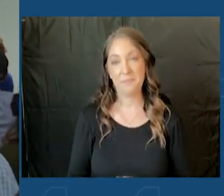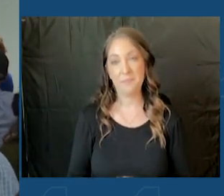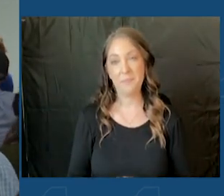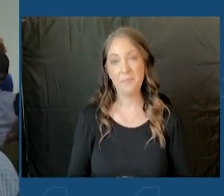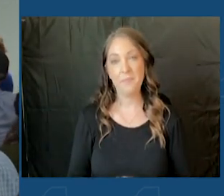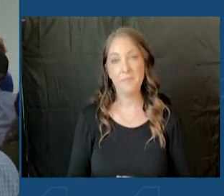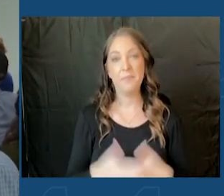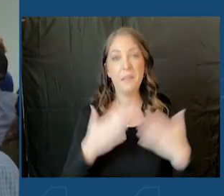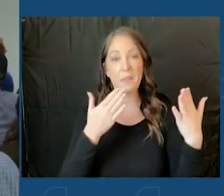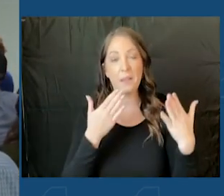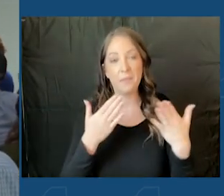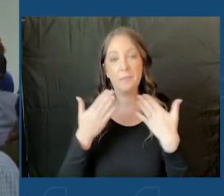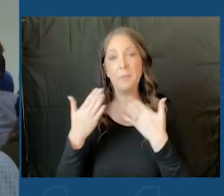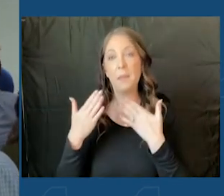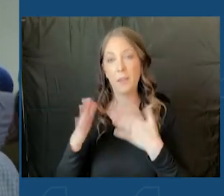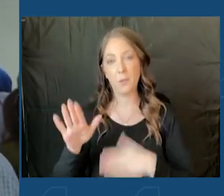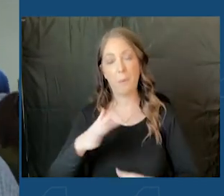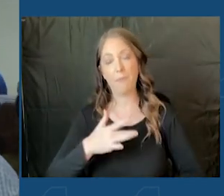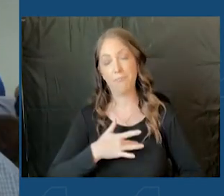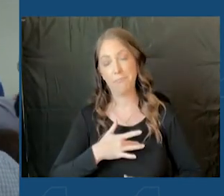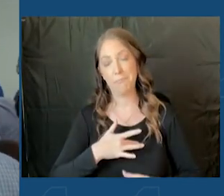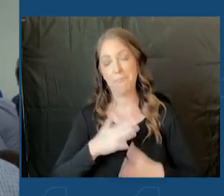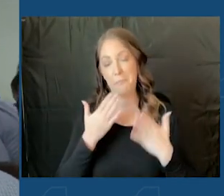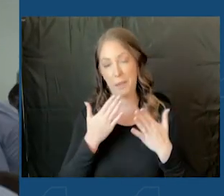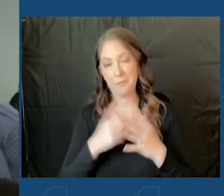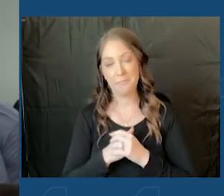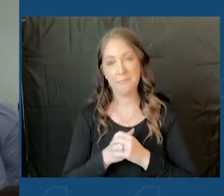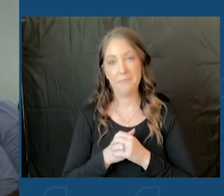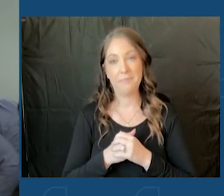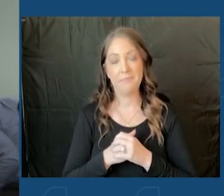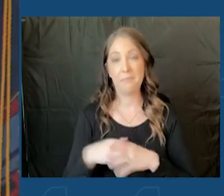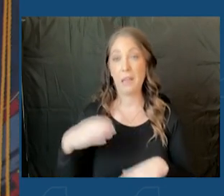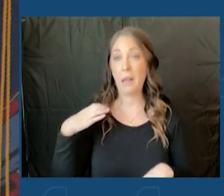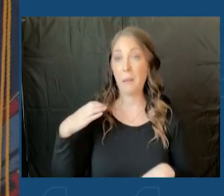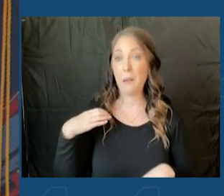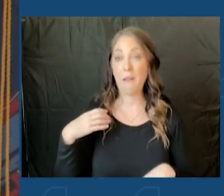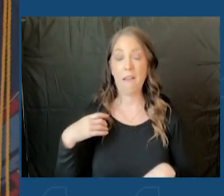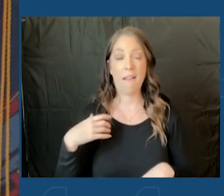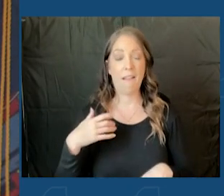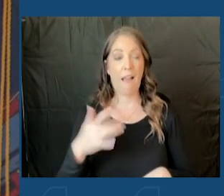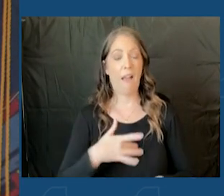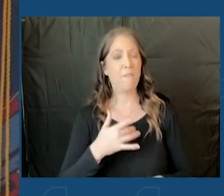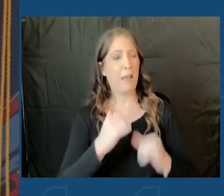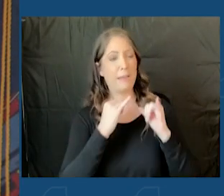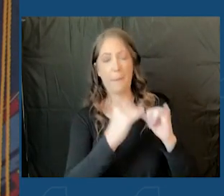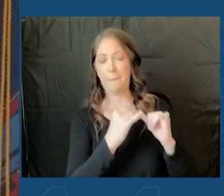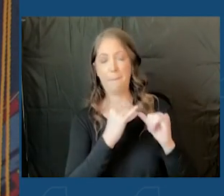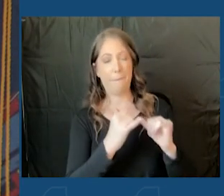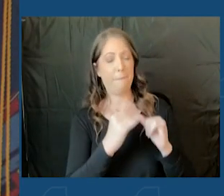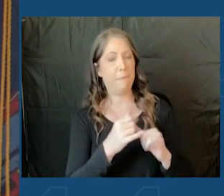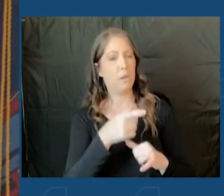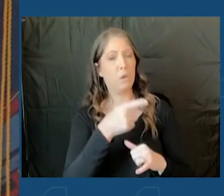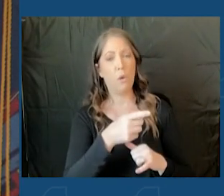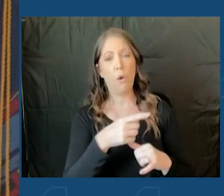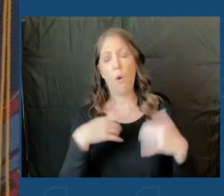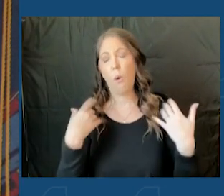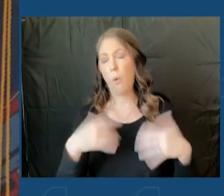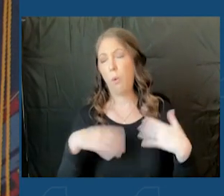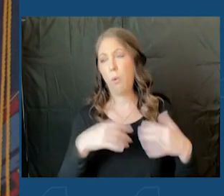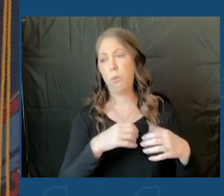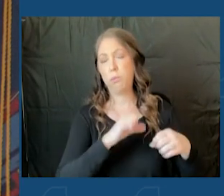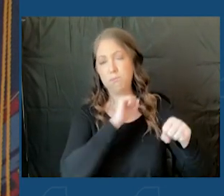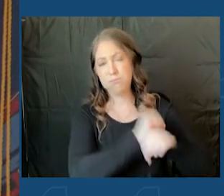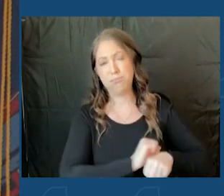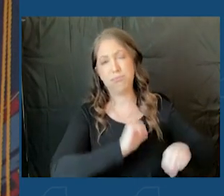Thank you. You're all very kind. Thank you. Well, Commissioner, I feel the same about you. You have been a tireless leader, a